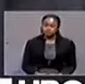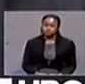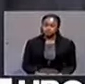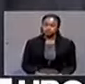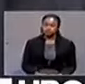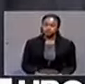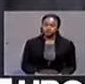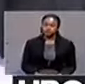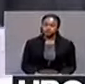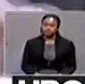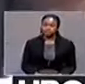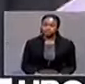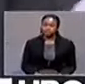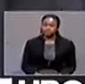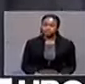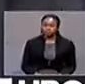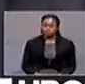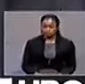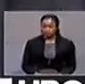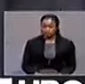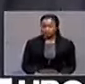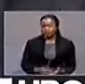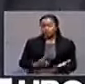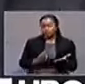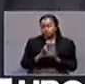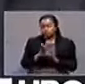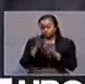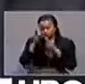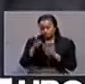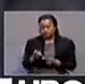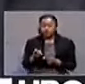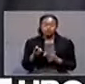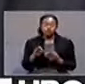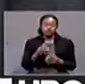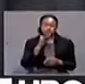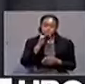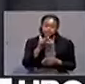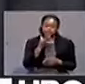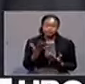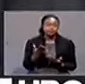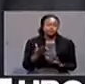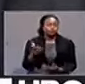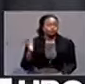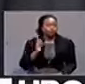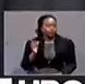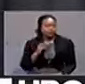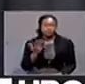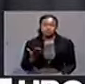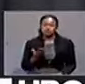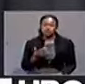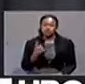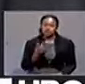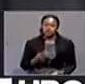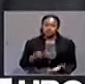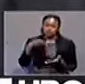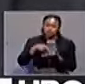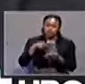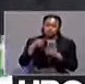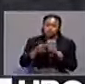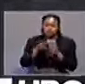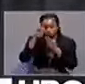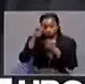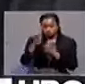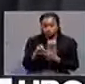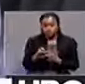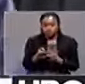Viandara Kibari Asengo. All right, Honorable Speaker, dear colleagues, I stand here to pay tribute